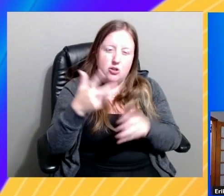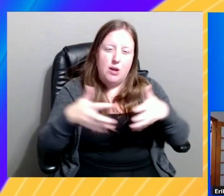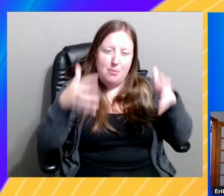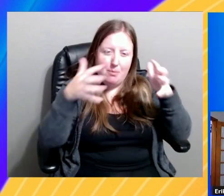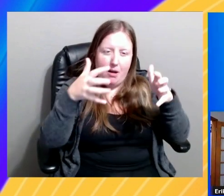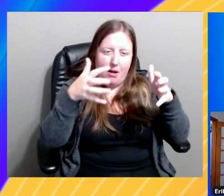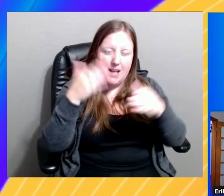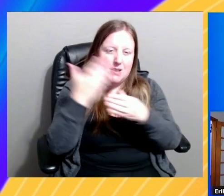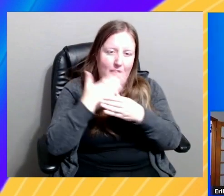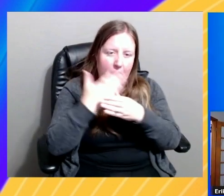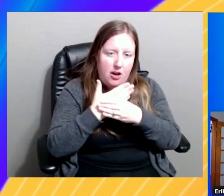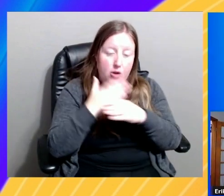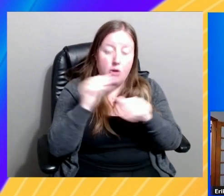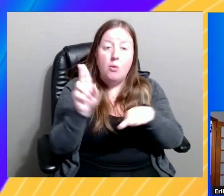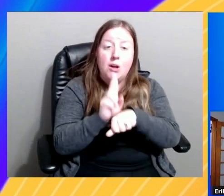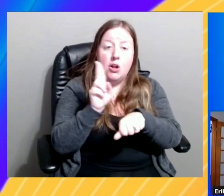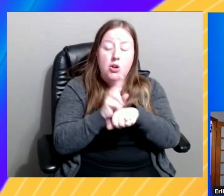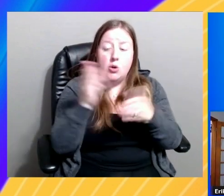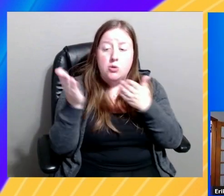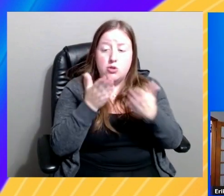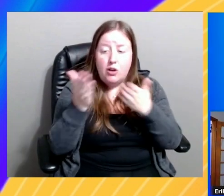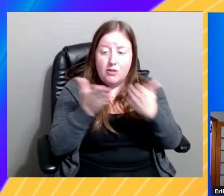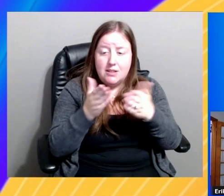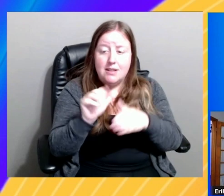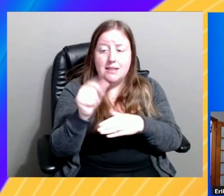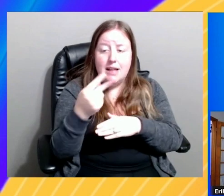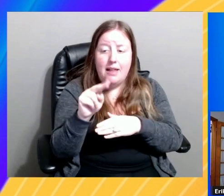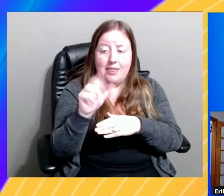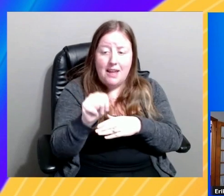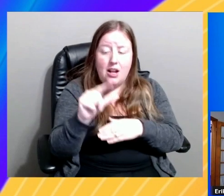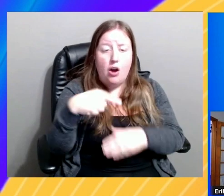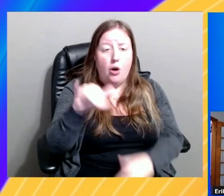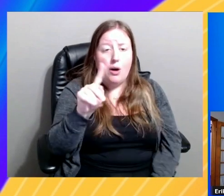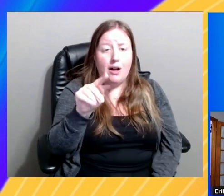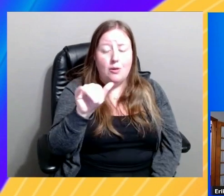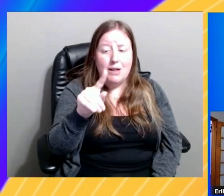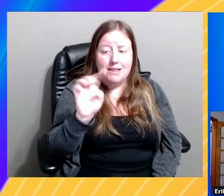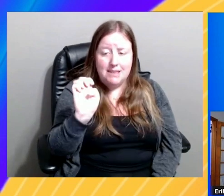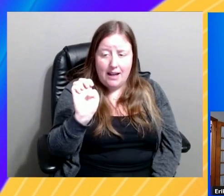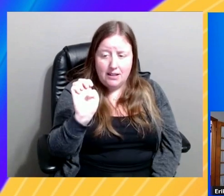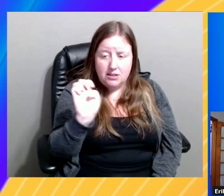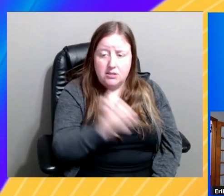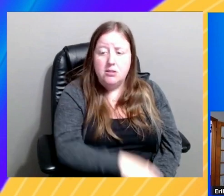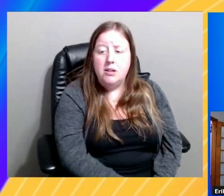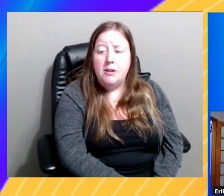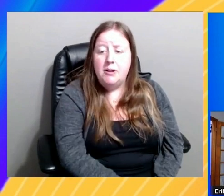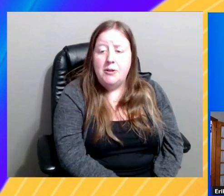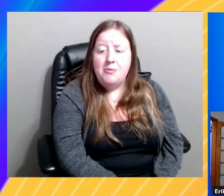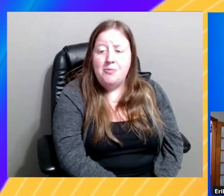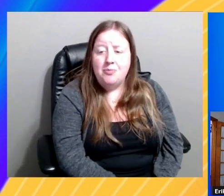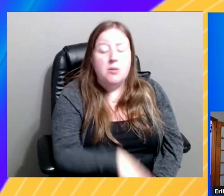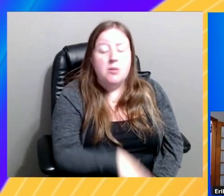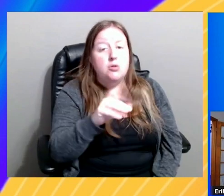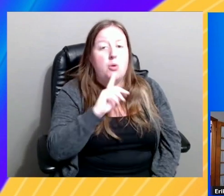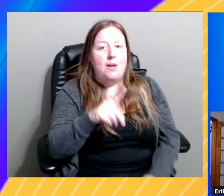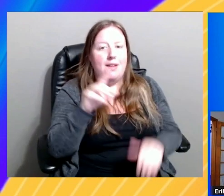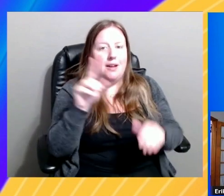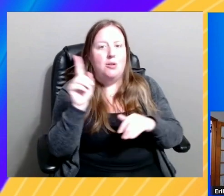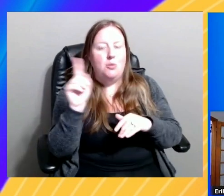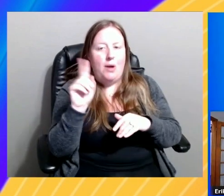then use services like Athena and or QuickSight to be able to query and visualize it. So this is really where we start getting into